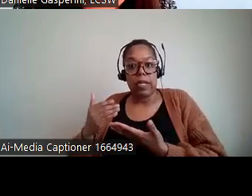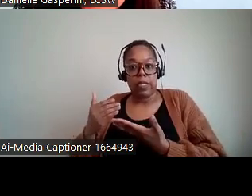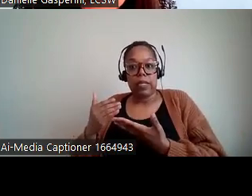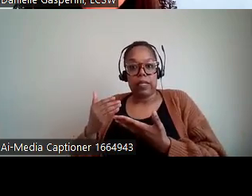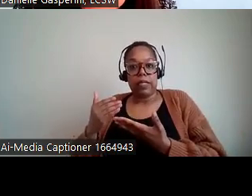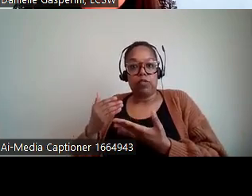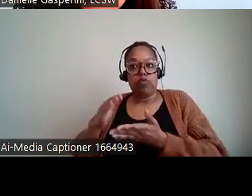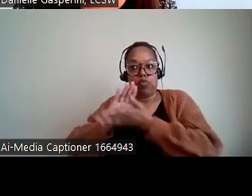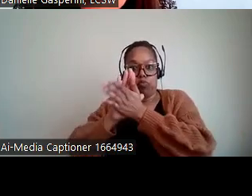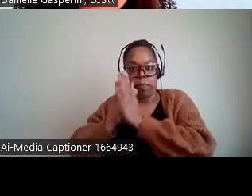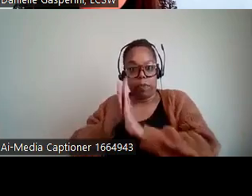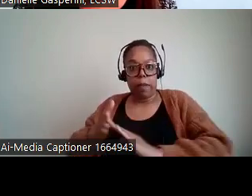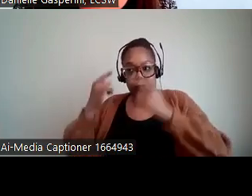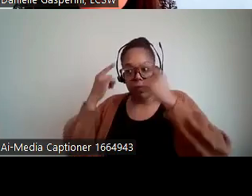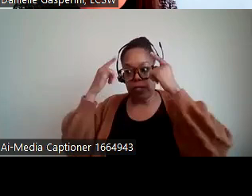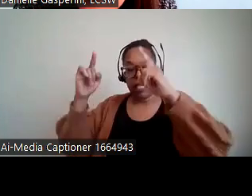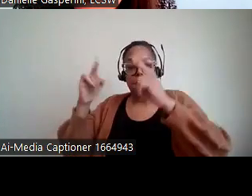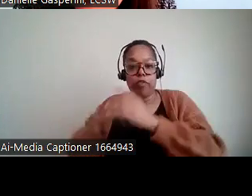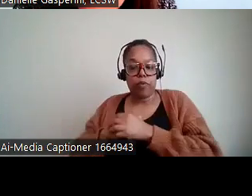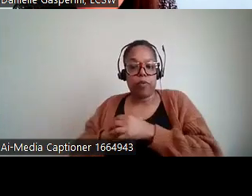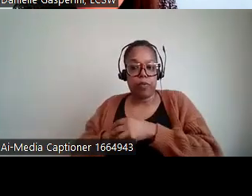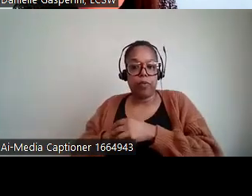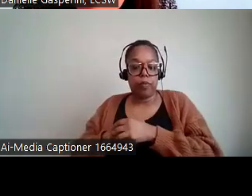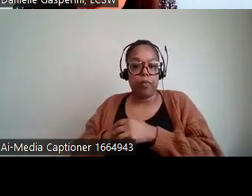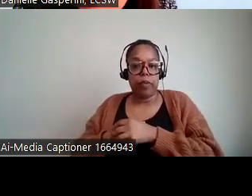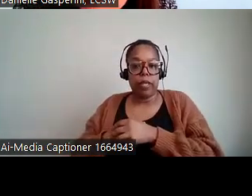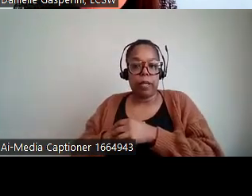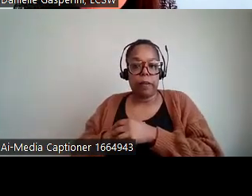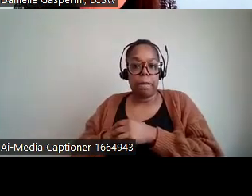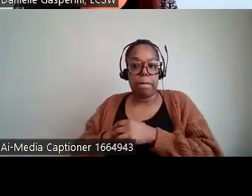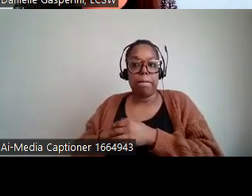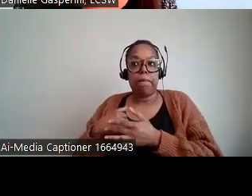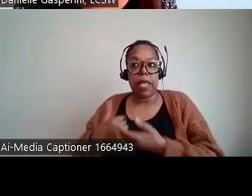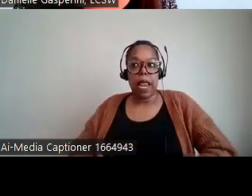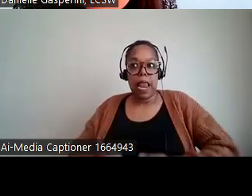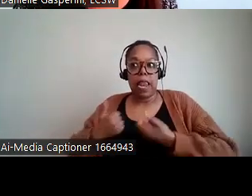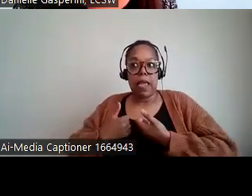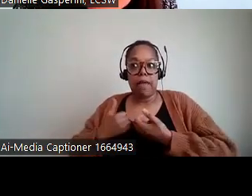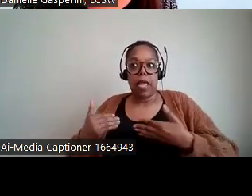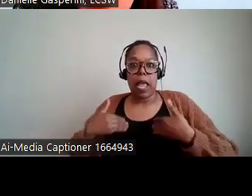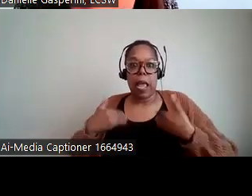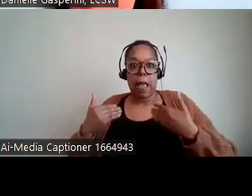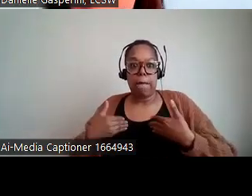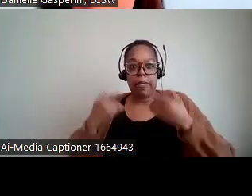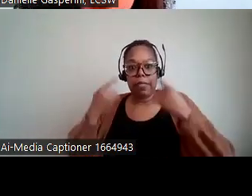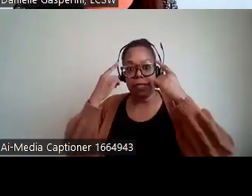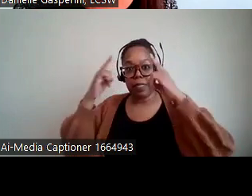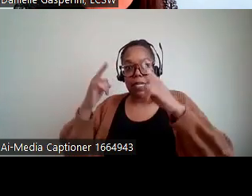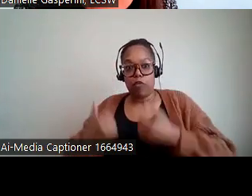able to achieve, and work up to their potential and just live a happy, successful life. And with